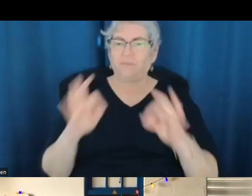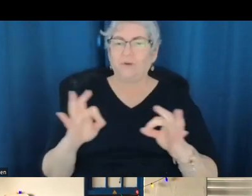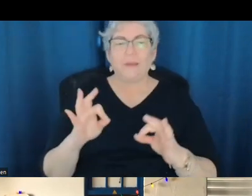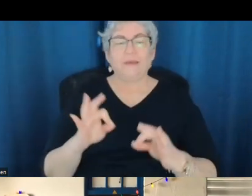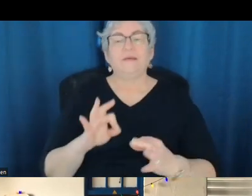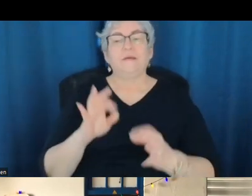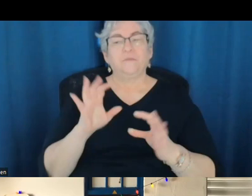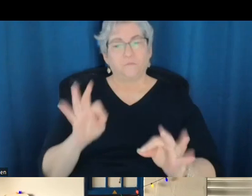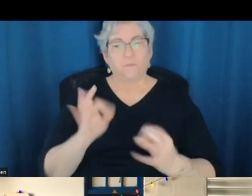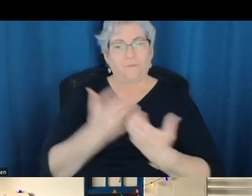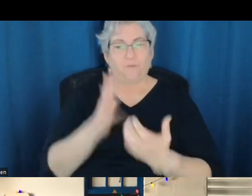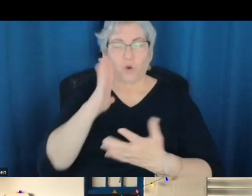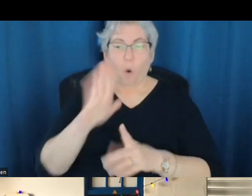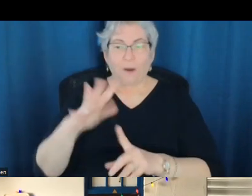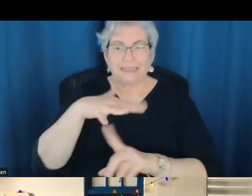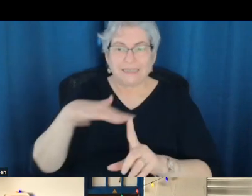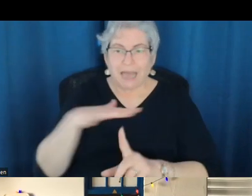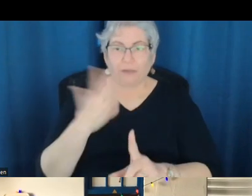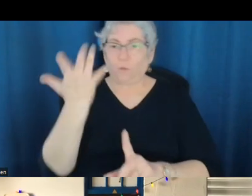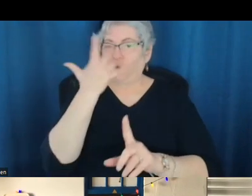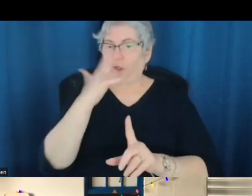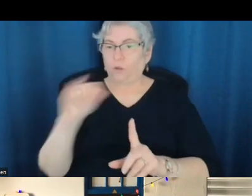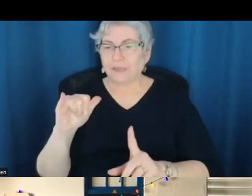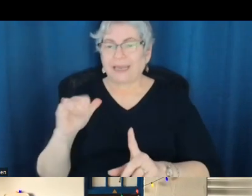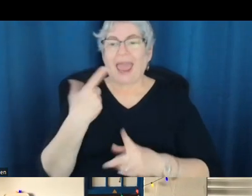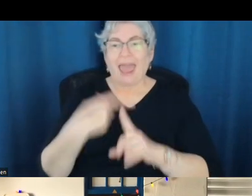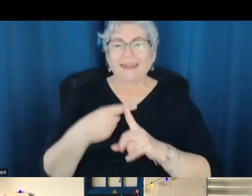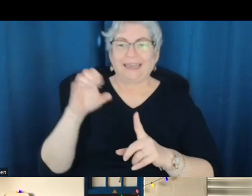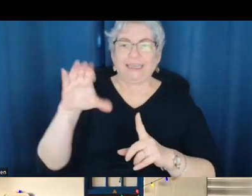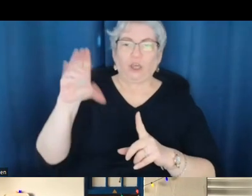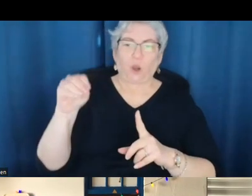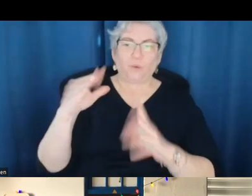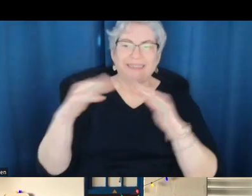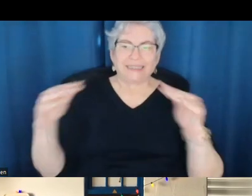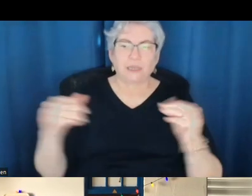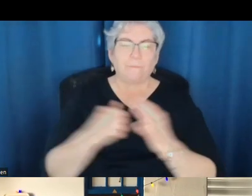your site, aesthetic, and local ecosystem.